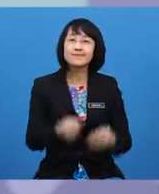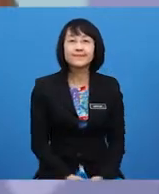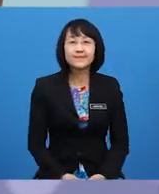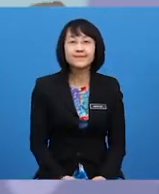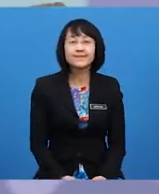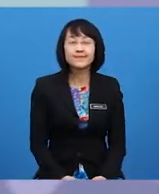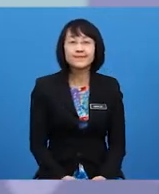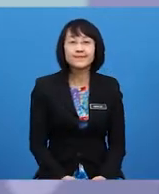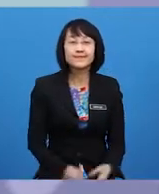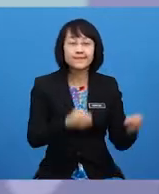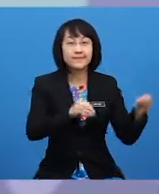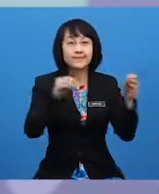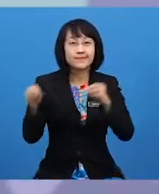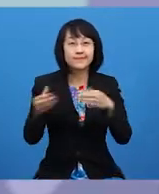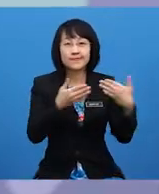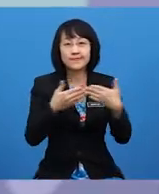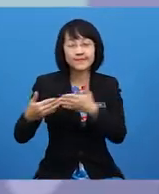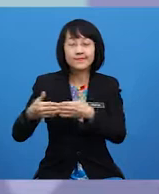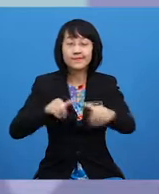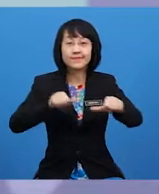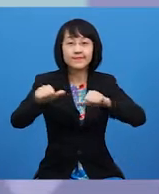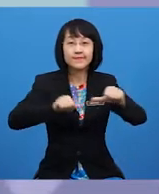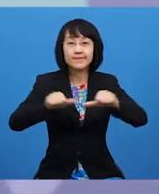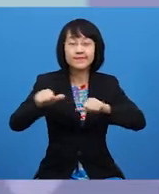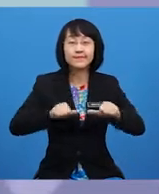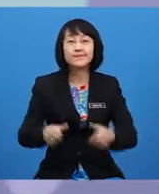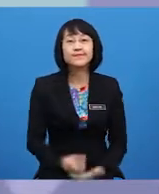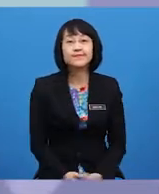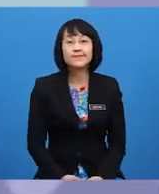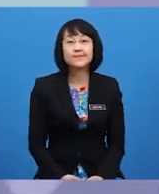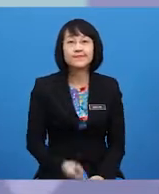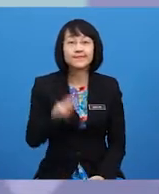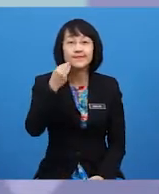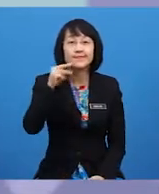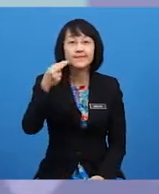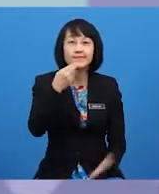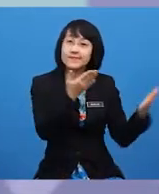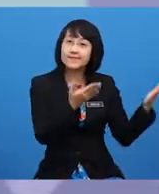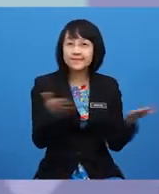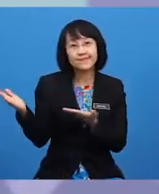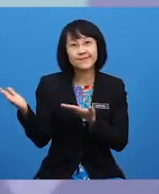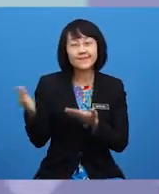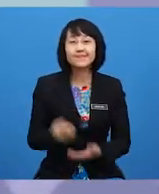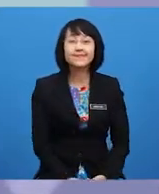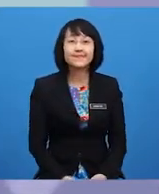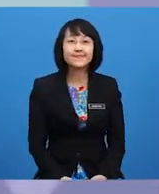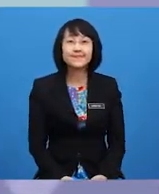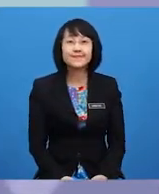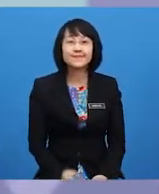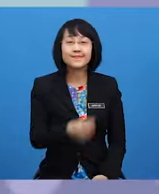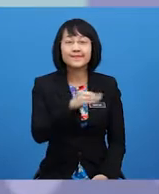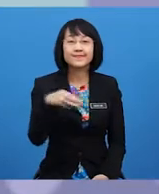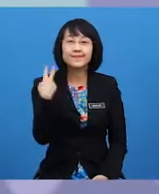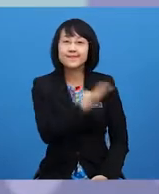And we're back. Thank you, Gram Whiz. Now, before we move on to our next activity, guess what? It